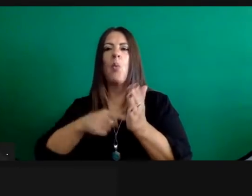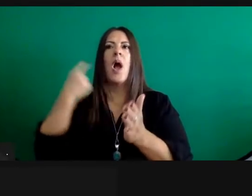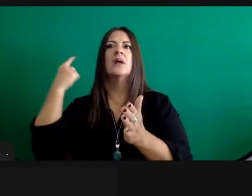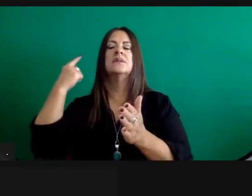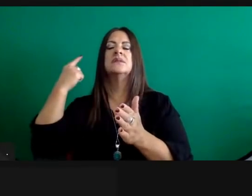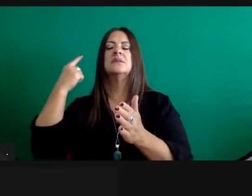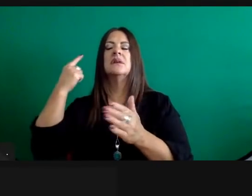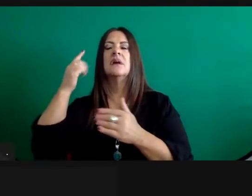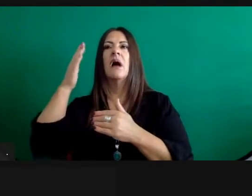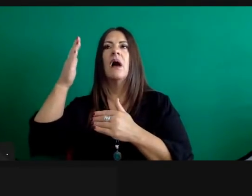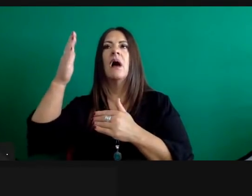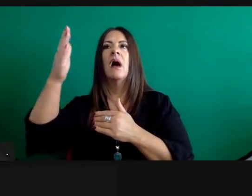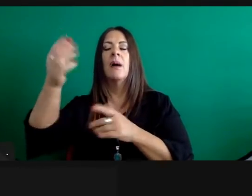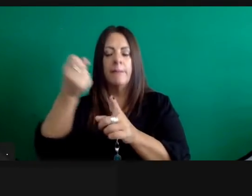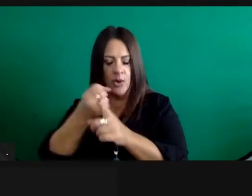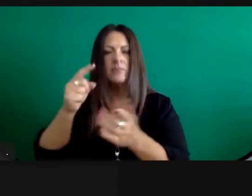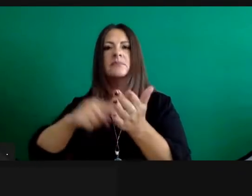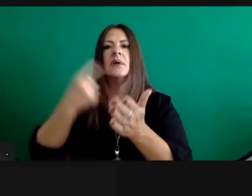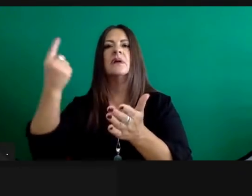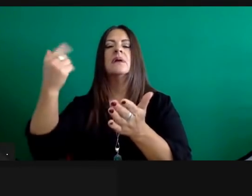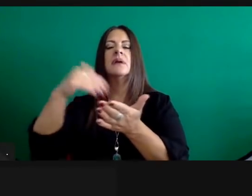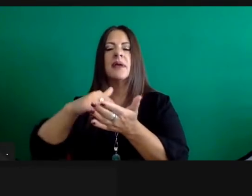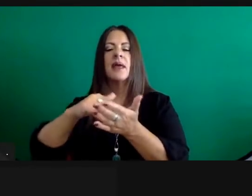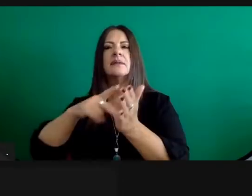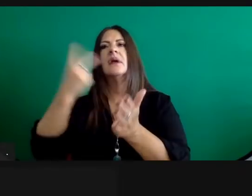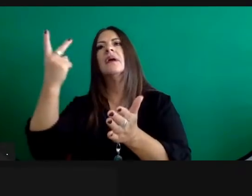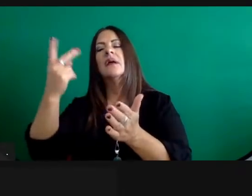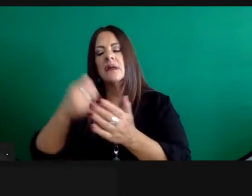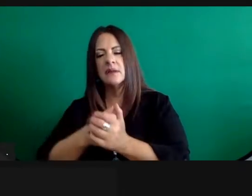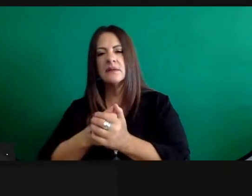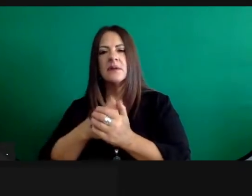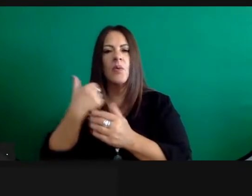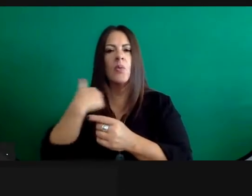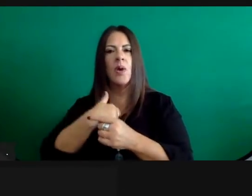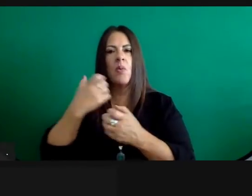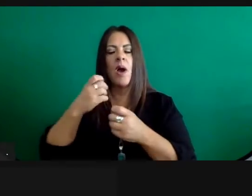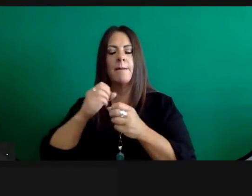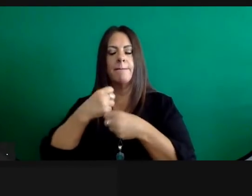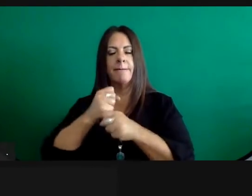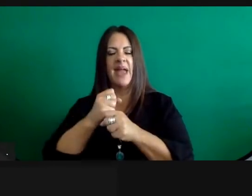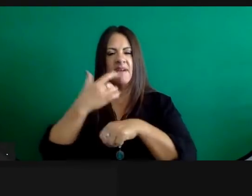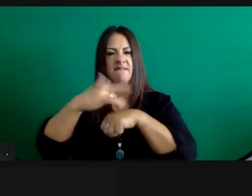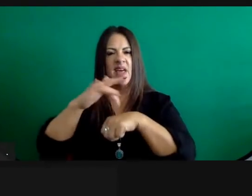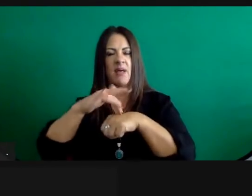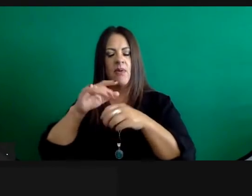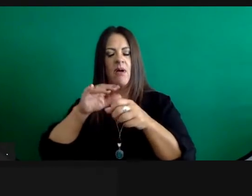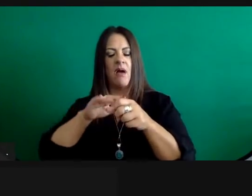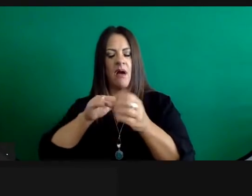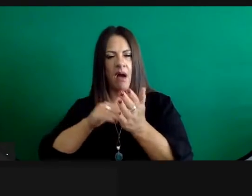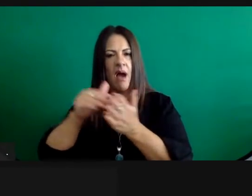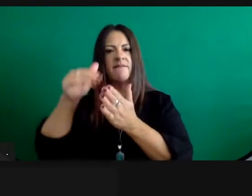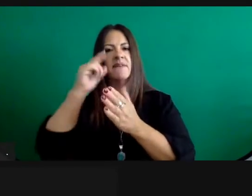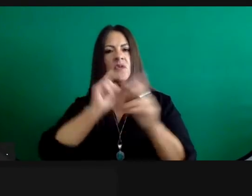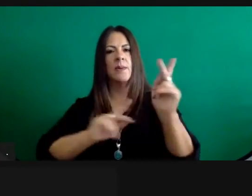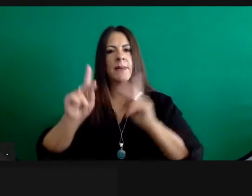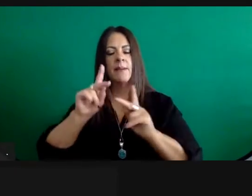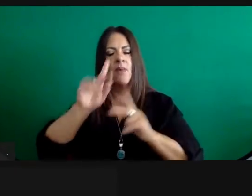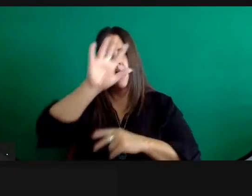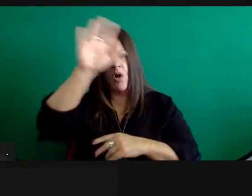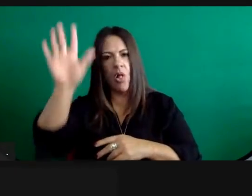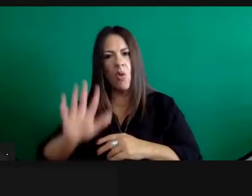approaches to increase our ability to bring on testing. We know that we will need to do more. We continue to work to do